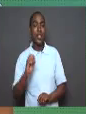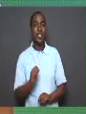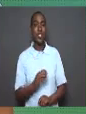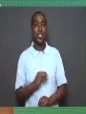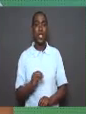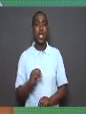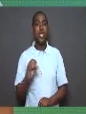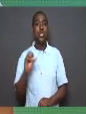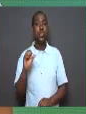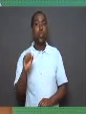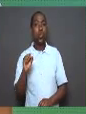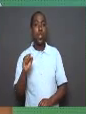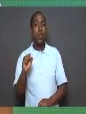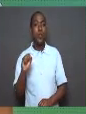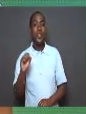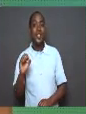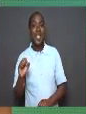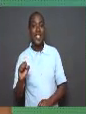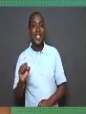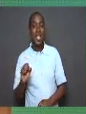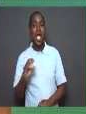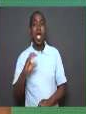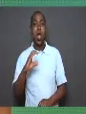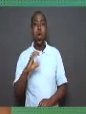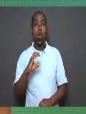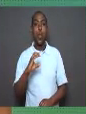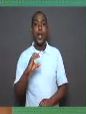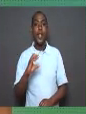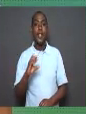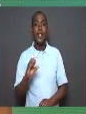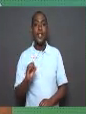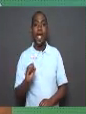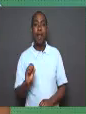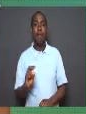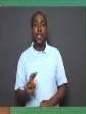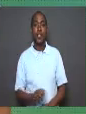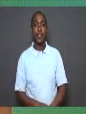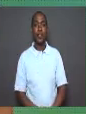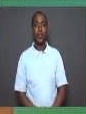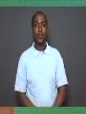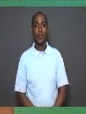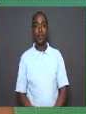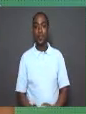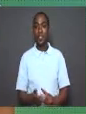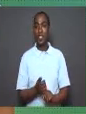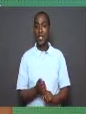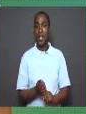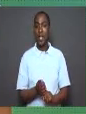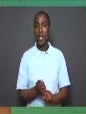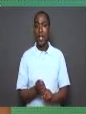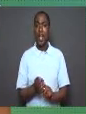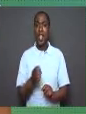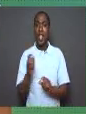citrate, and copper sulfate. The test tube is heated